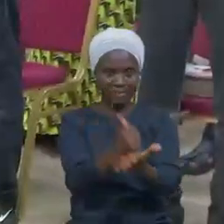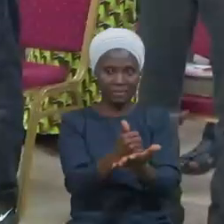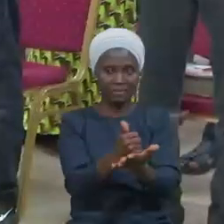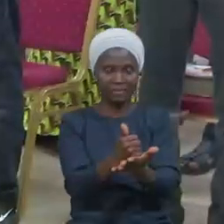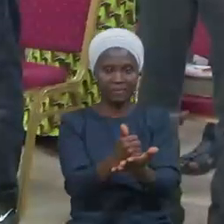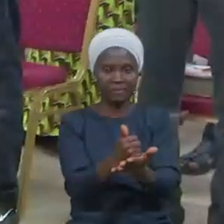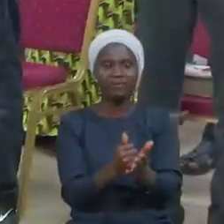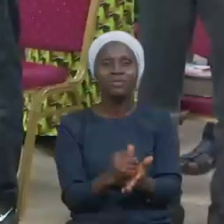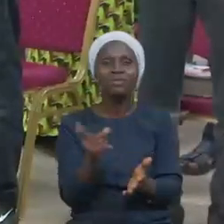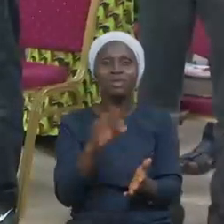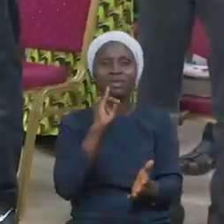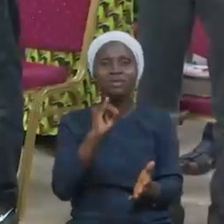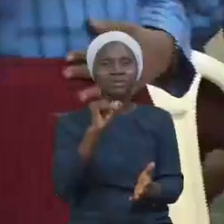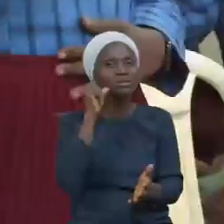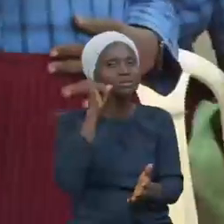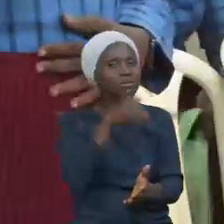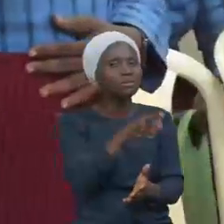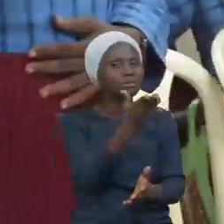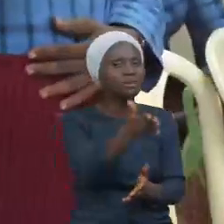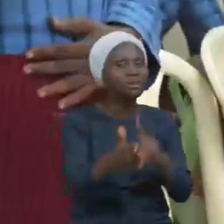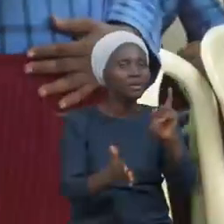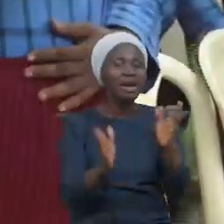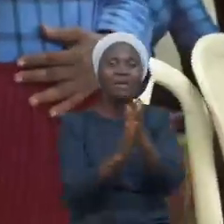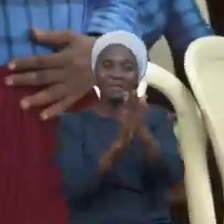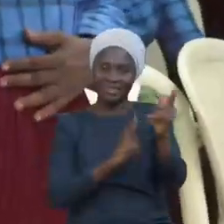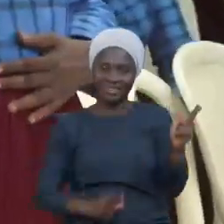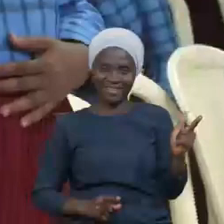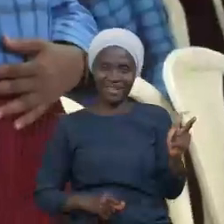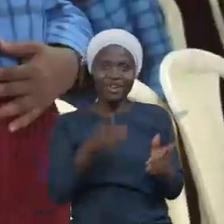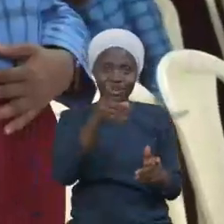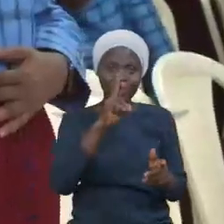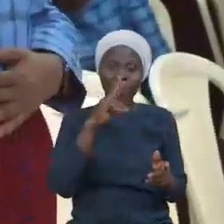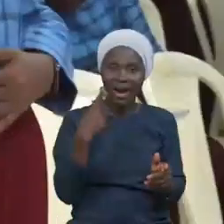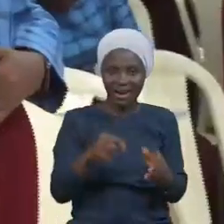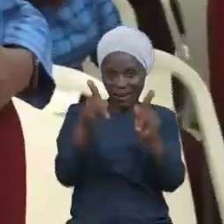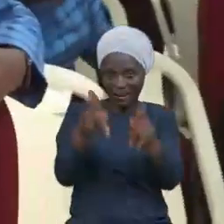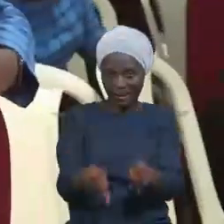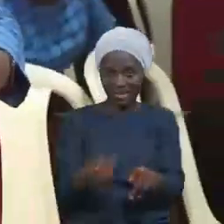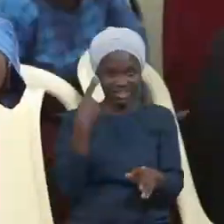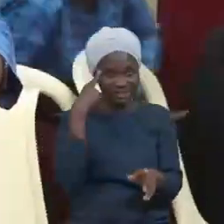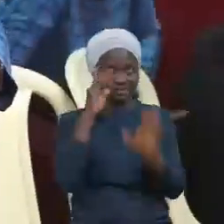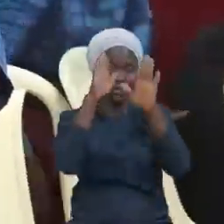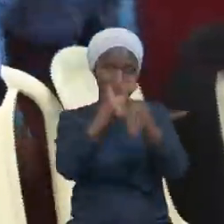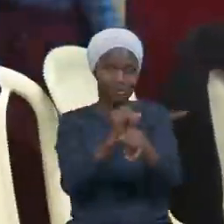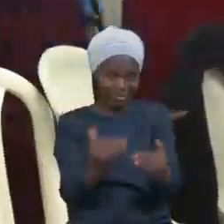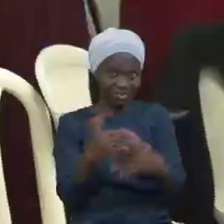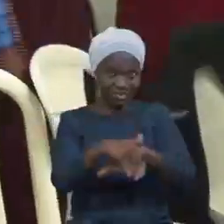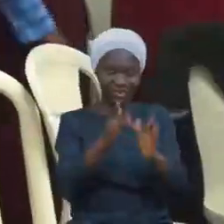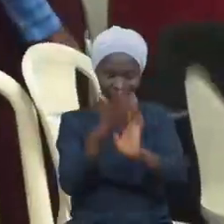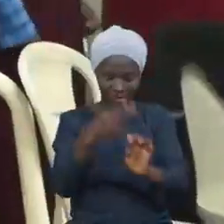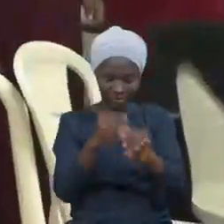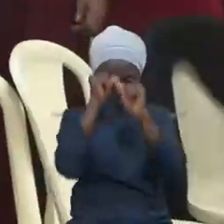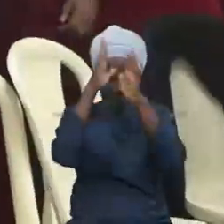Where is she there? Praise the Lord. You are the candidate for miracle tonight.